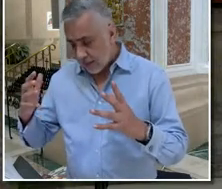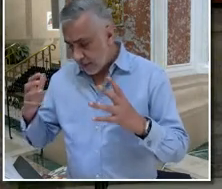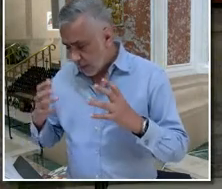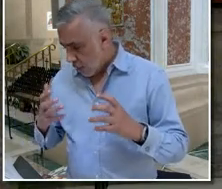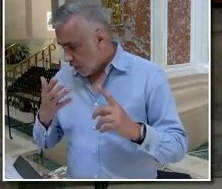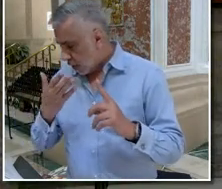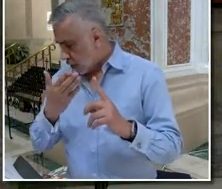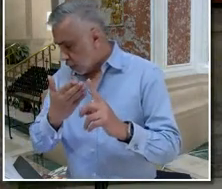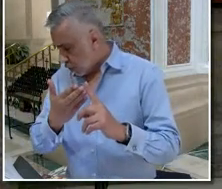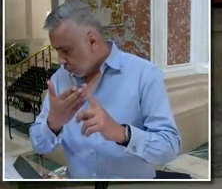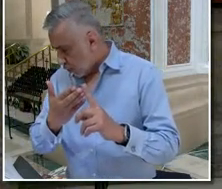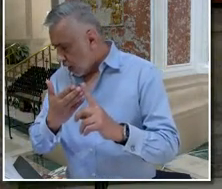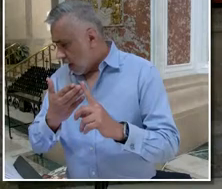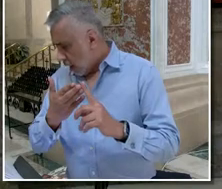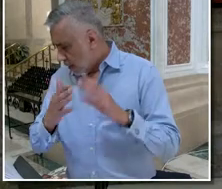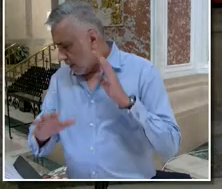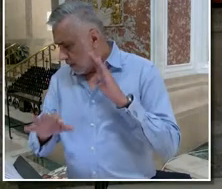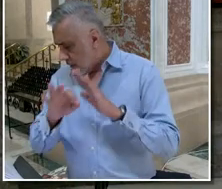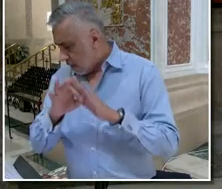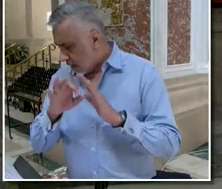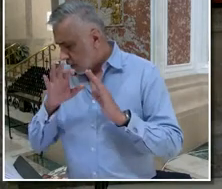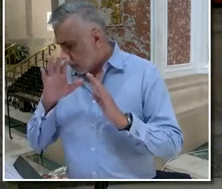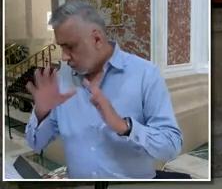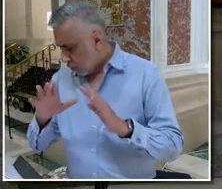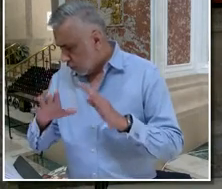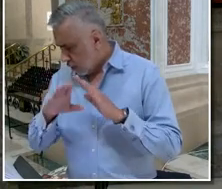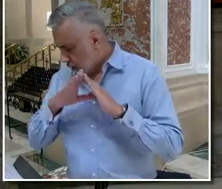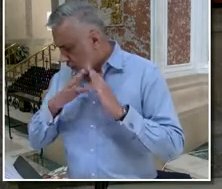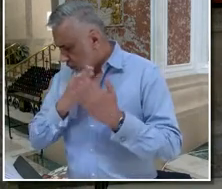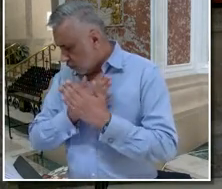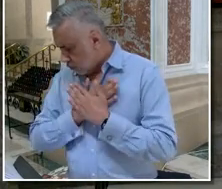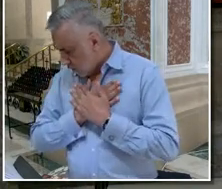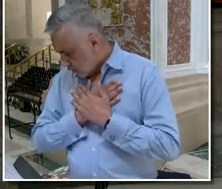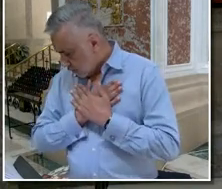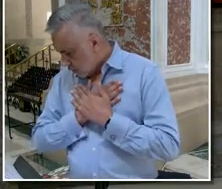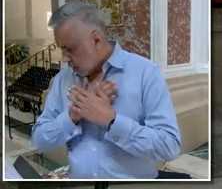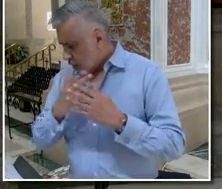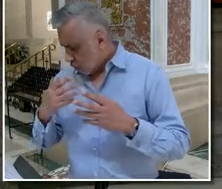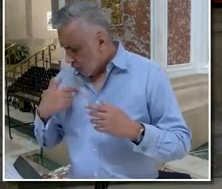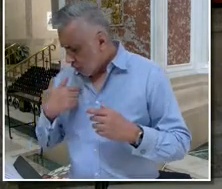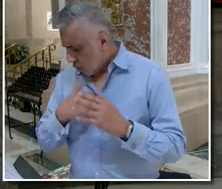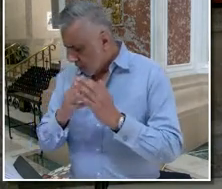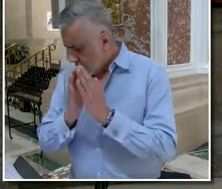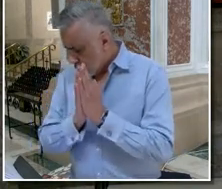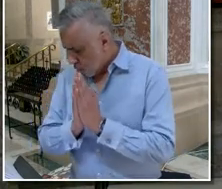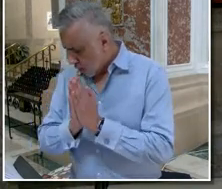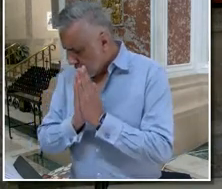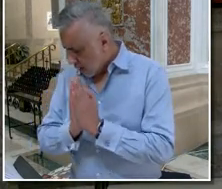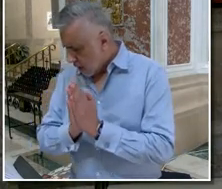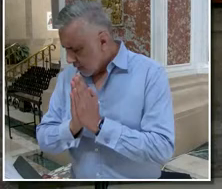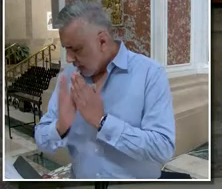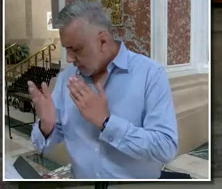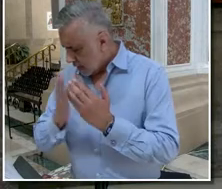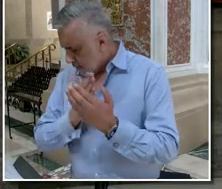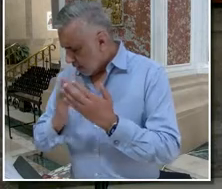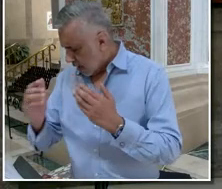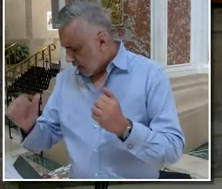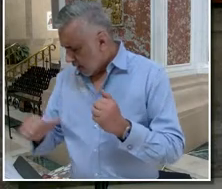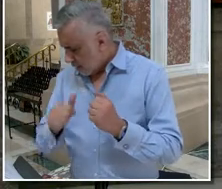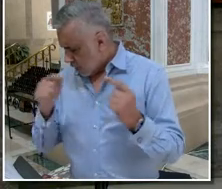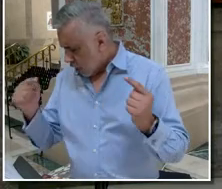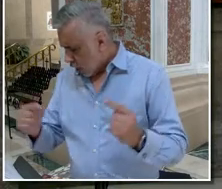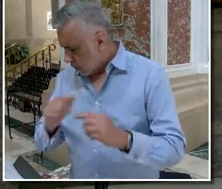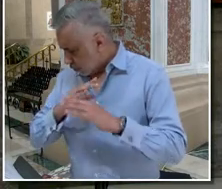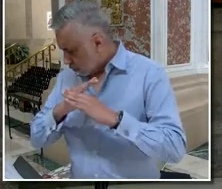you and by finding you come to rest, grant, we pray, that despite every